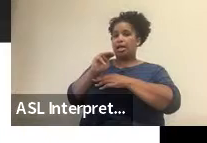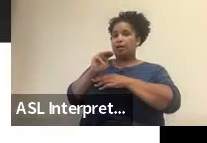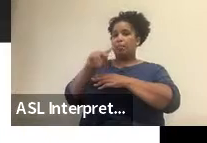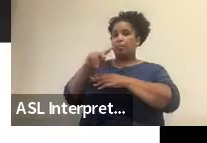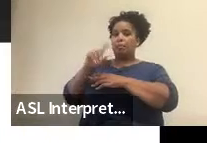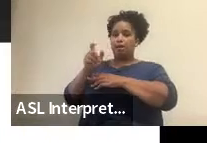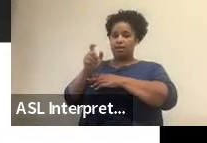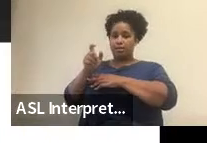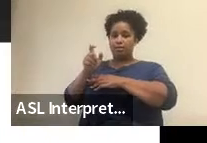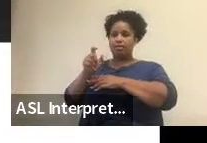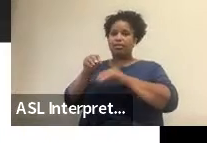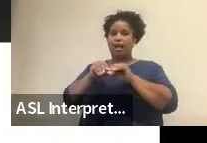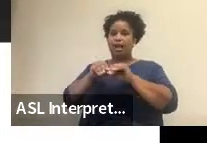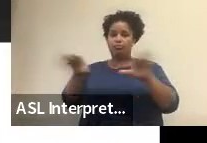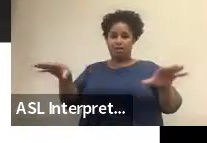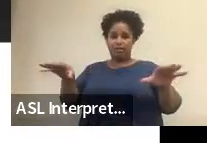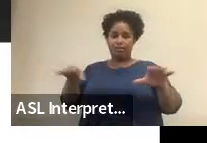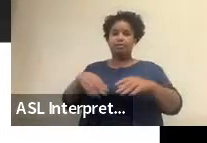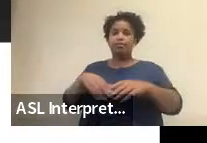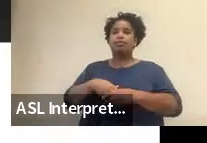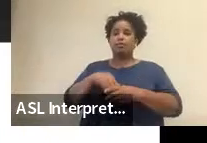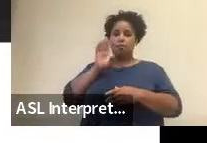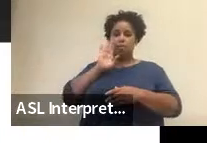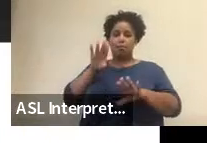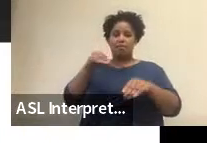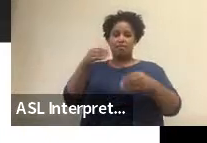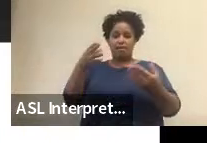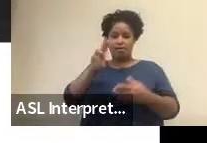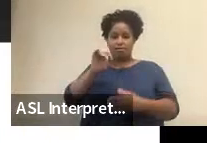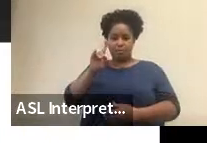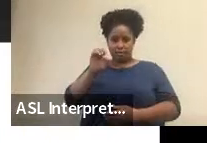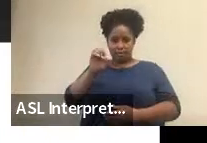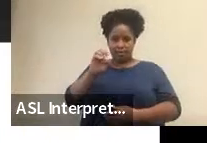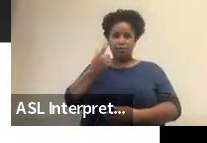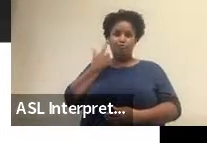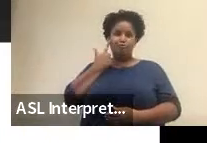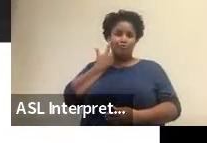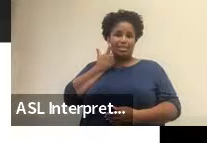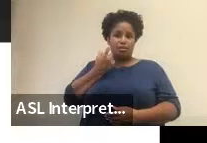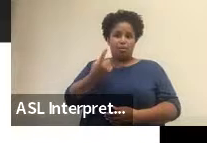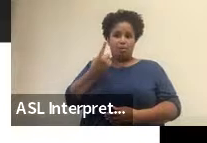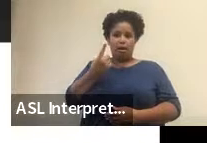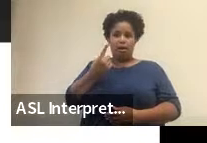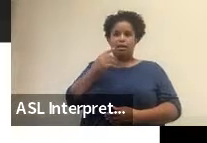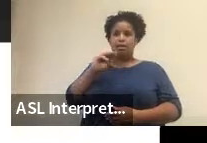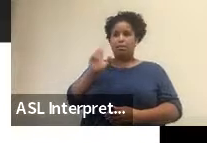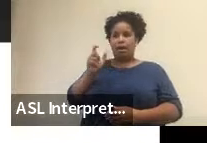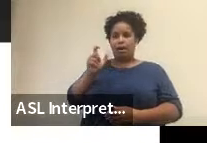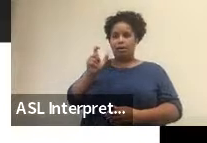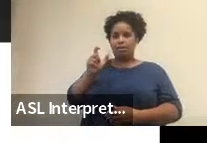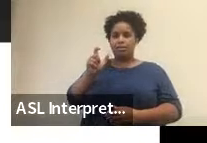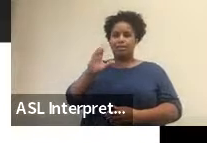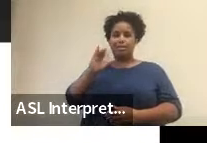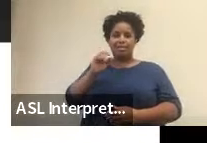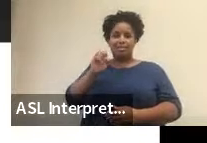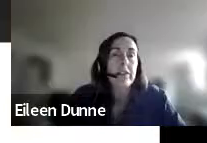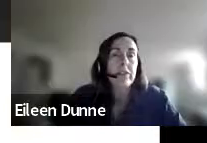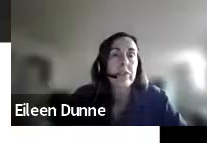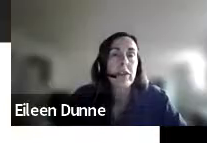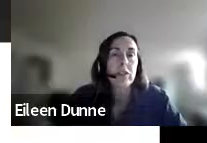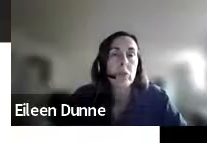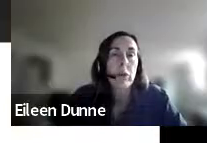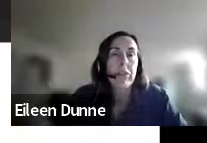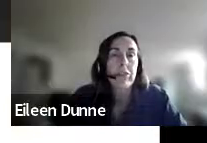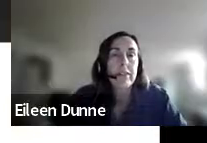slide, please. And so this is the most recent update on Mpox cases in Alameda County as